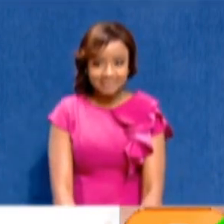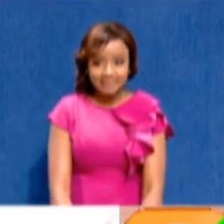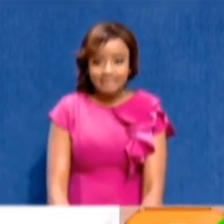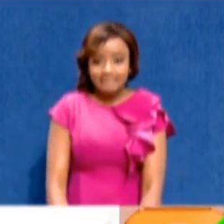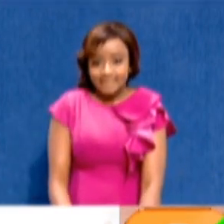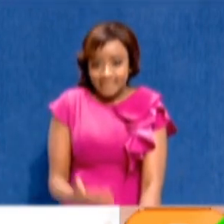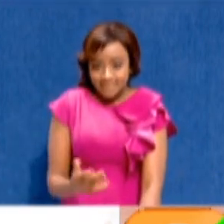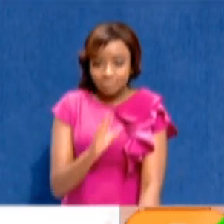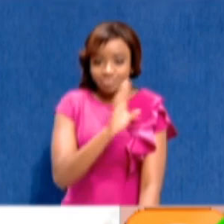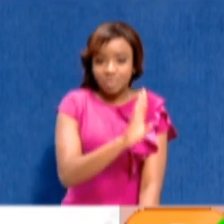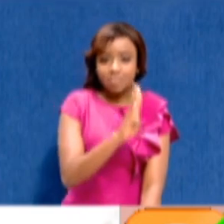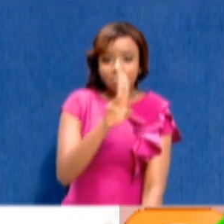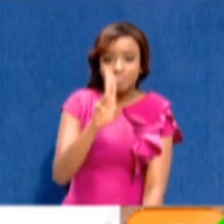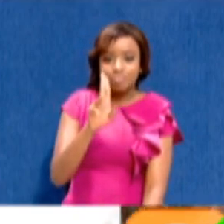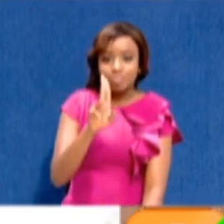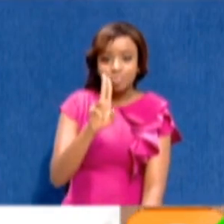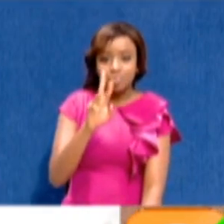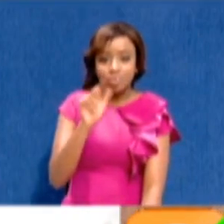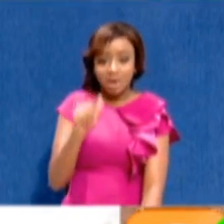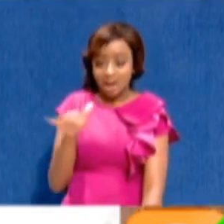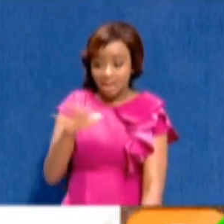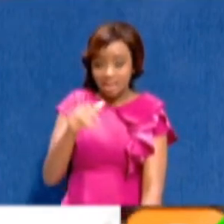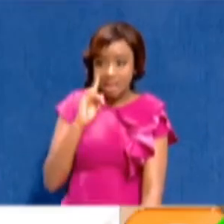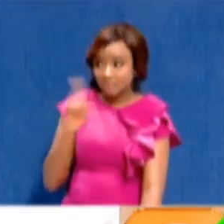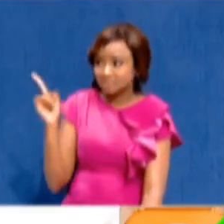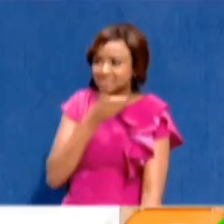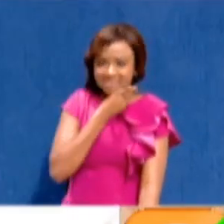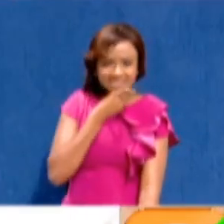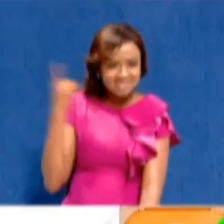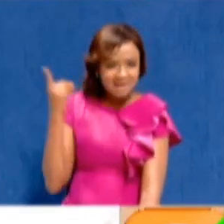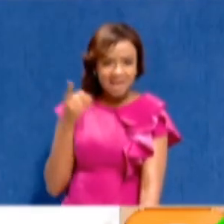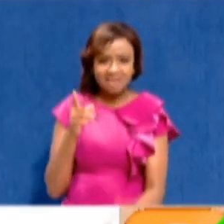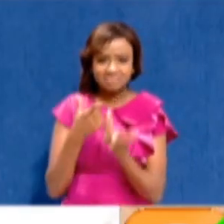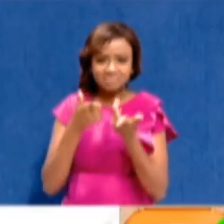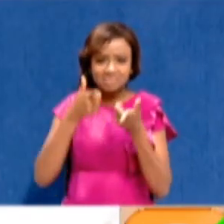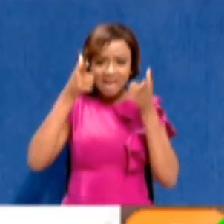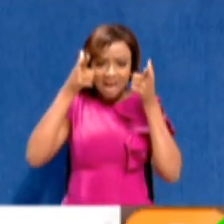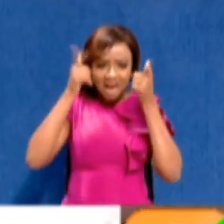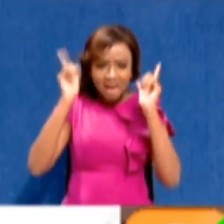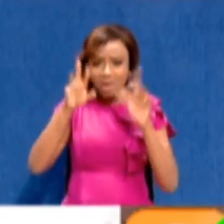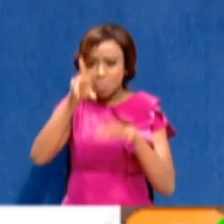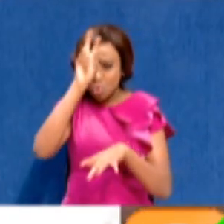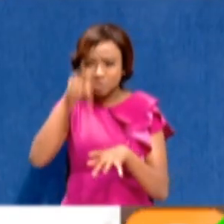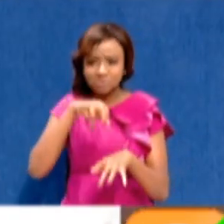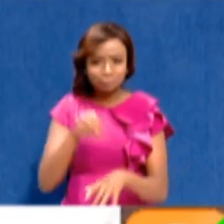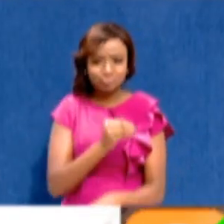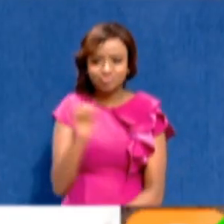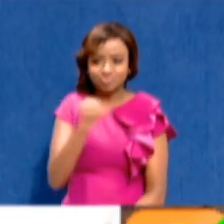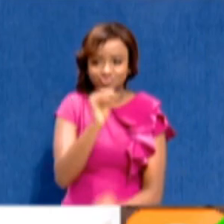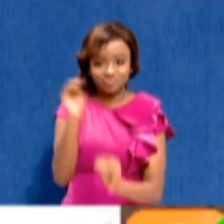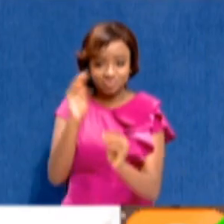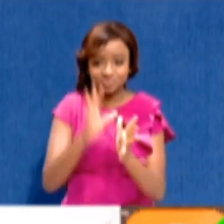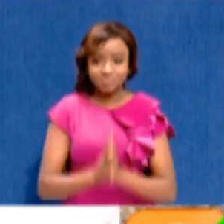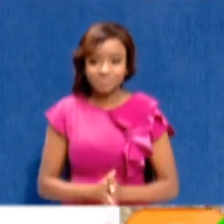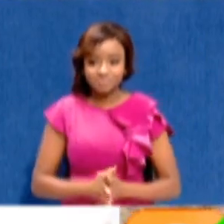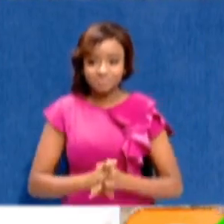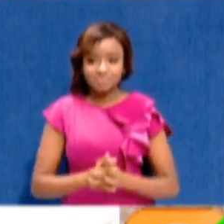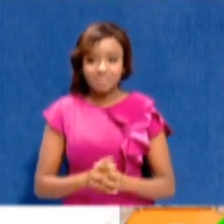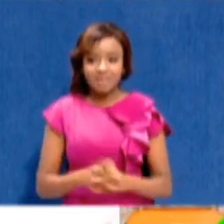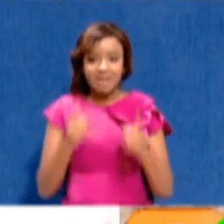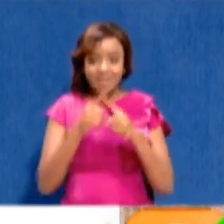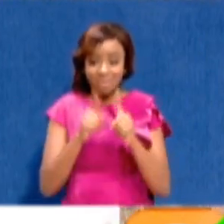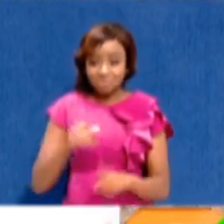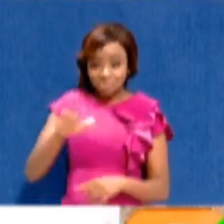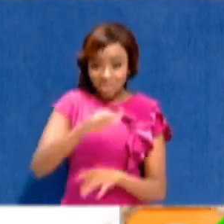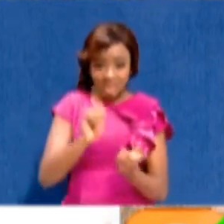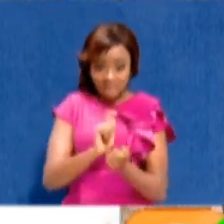Bura sub-county in Tana River is largely semi-arid lands and livestock roaming for pasture. The landscape is, however,